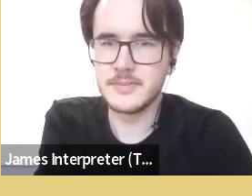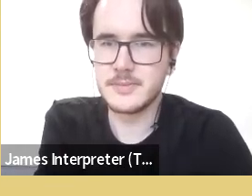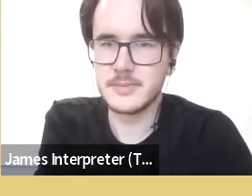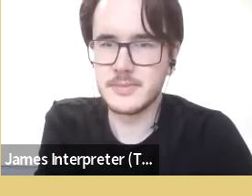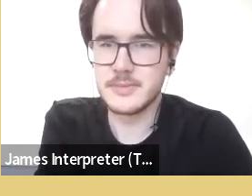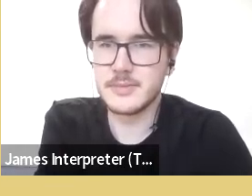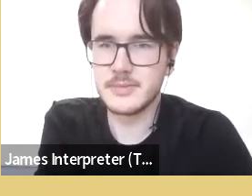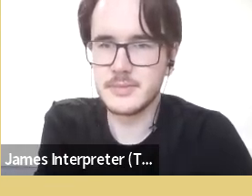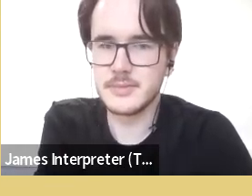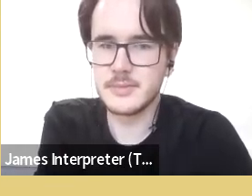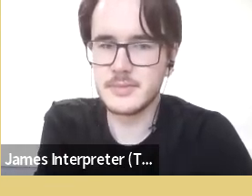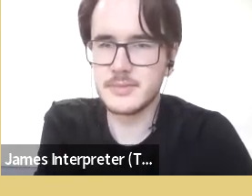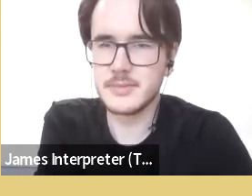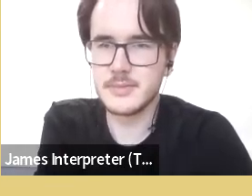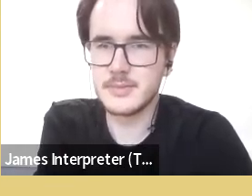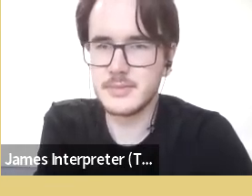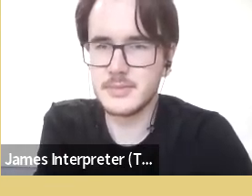Sugar.